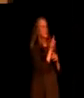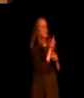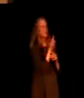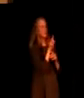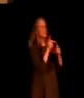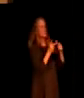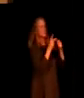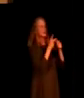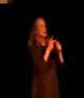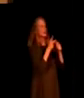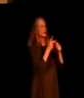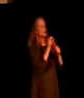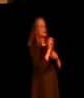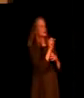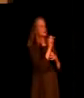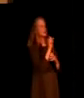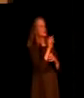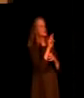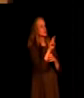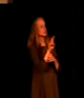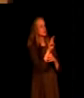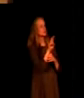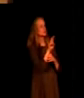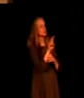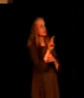primary sensor and one